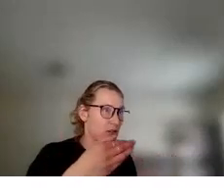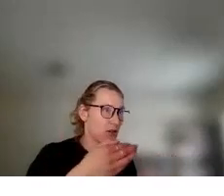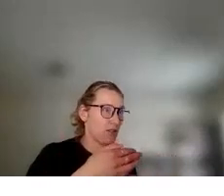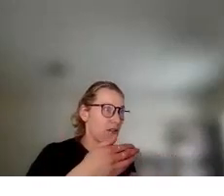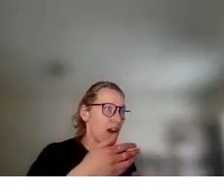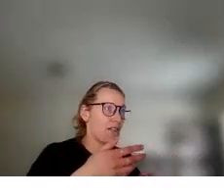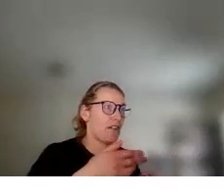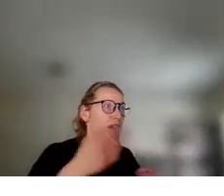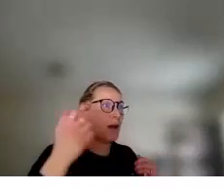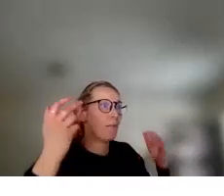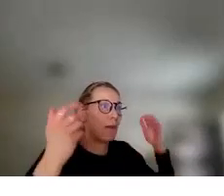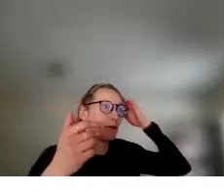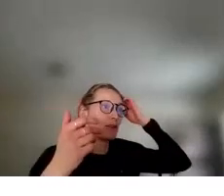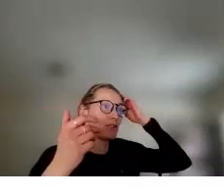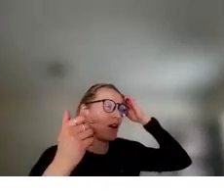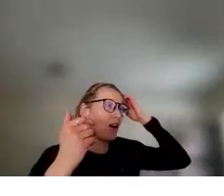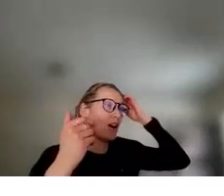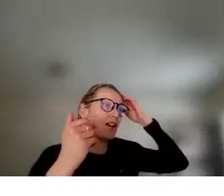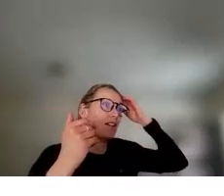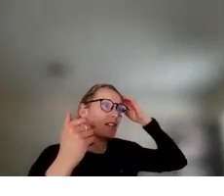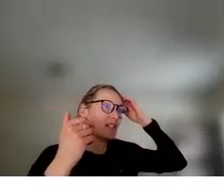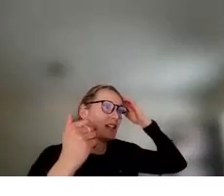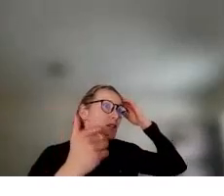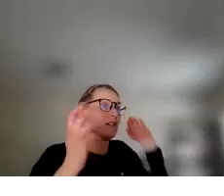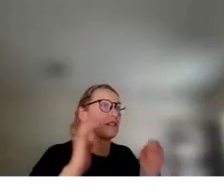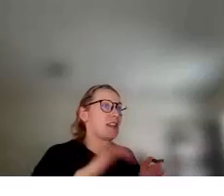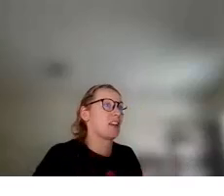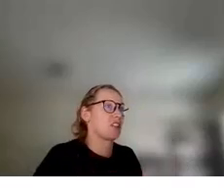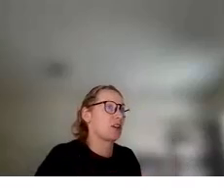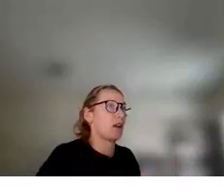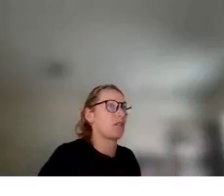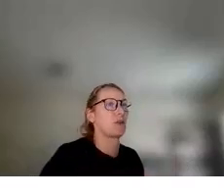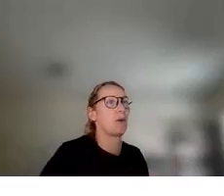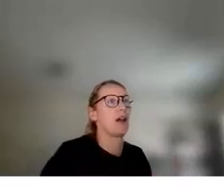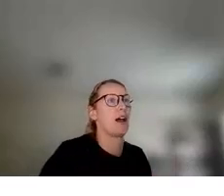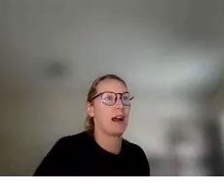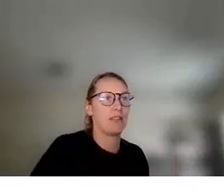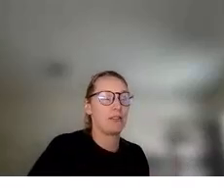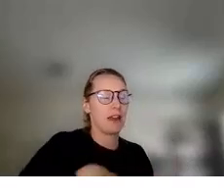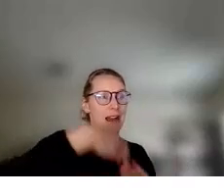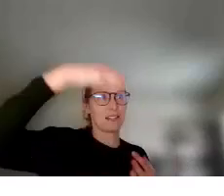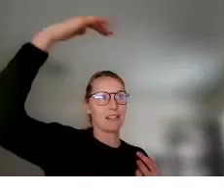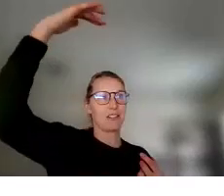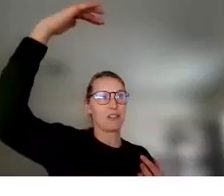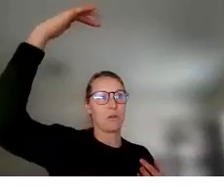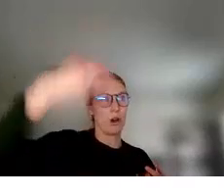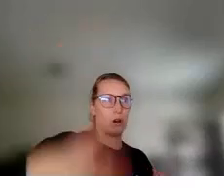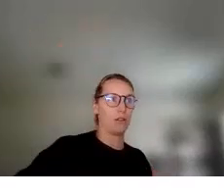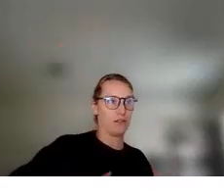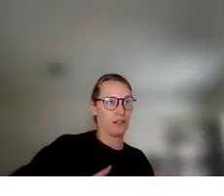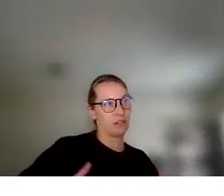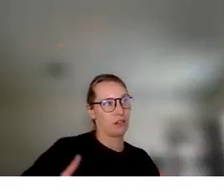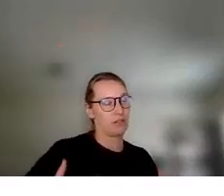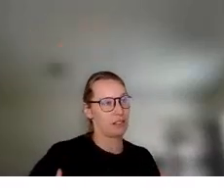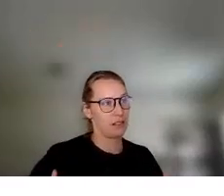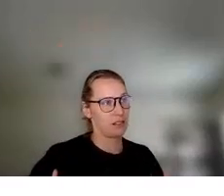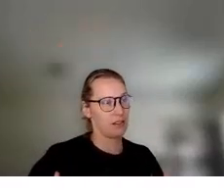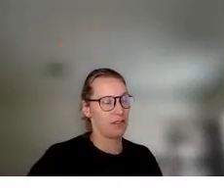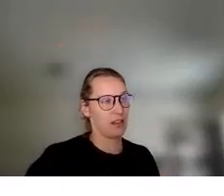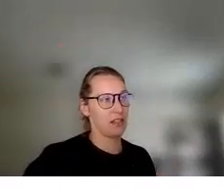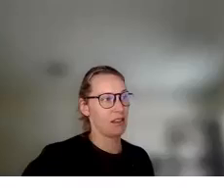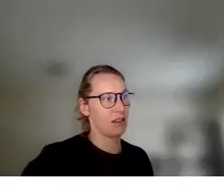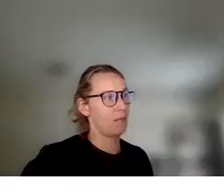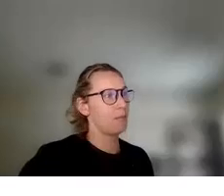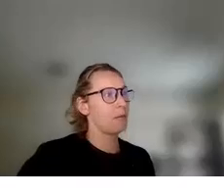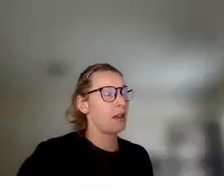July 2025, members on the CwCHN waiver will have access to all of these